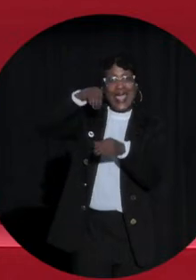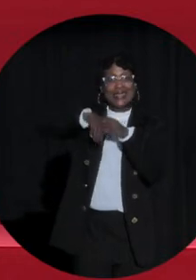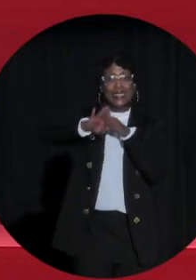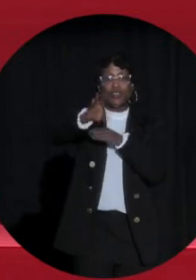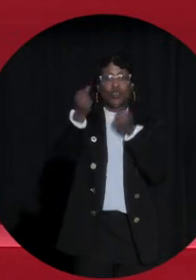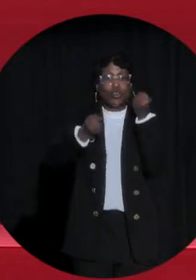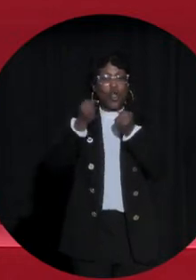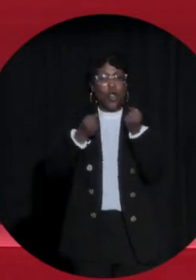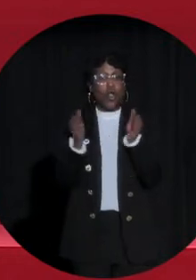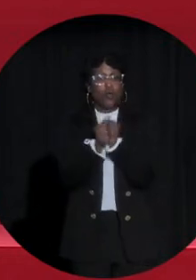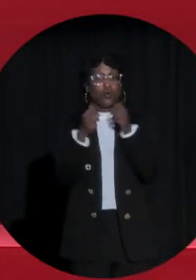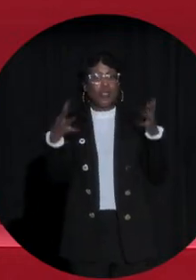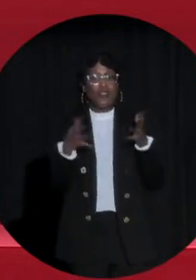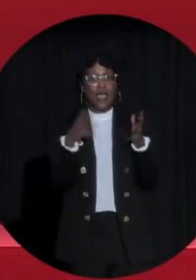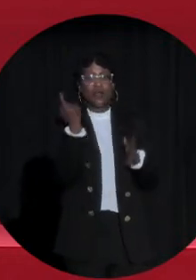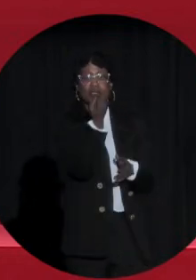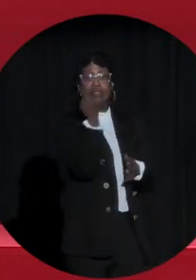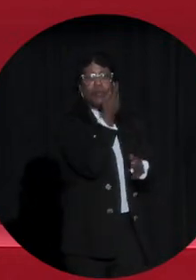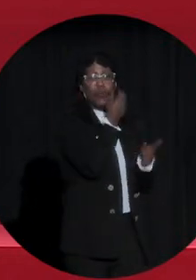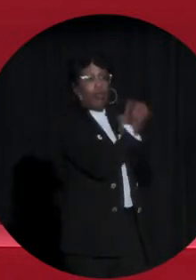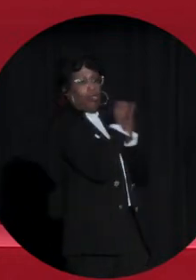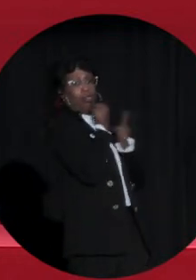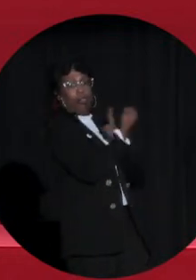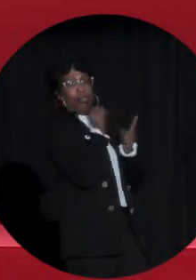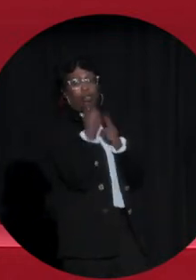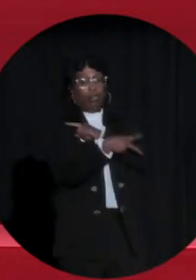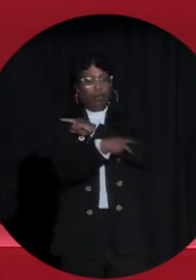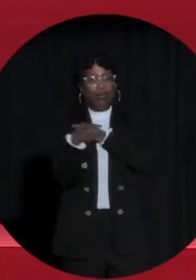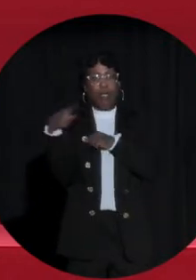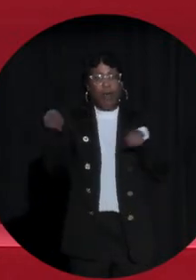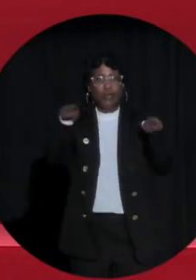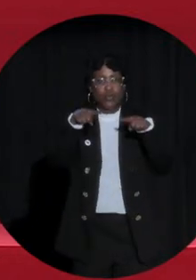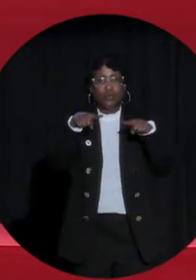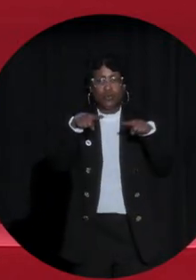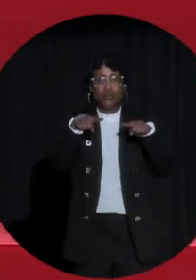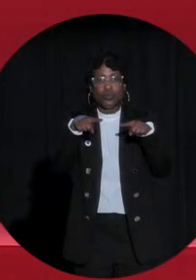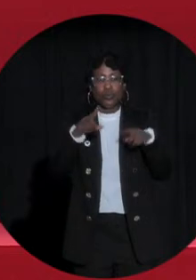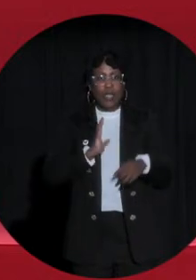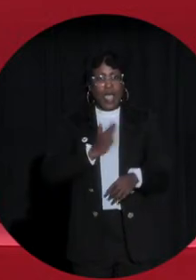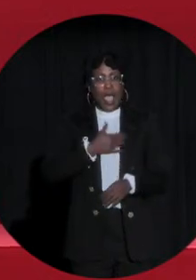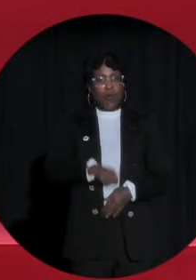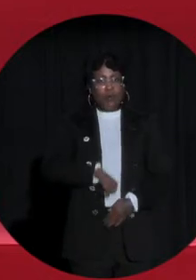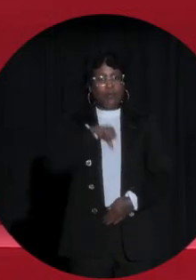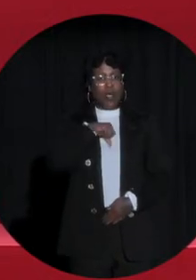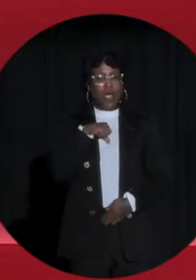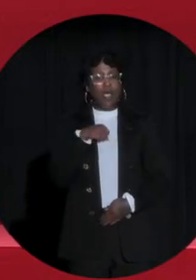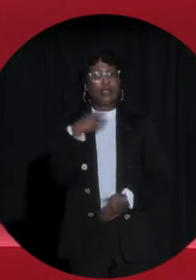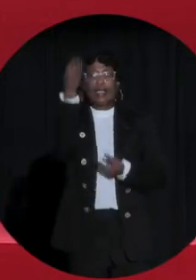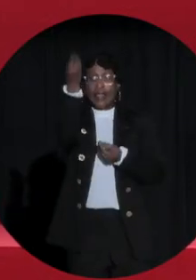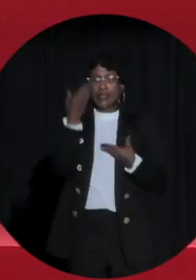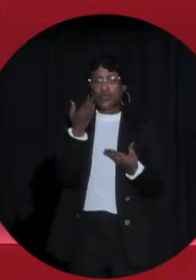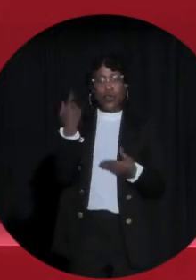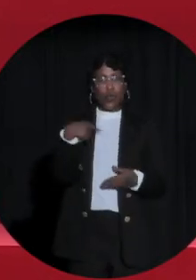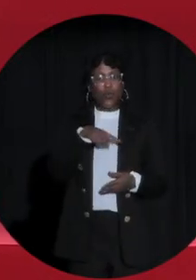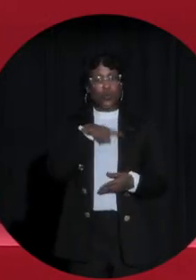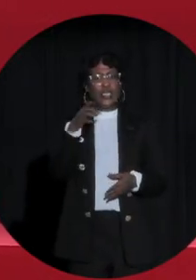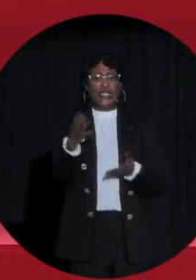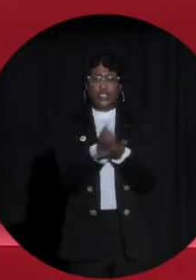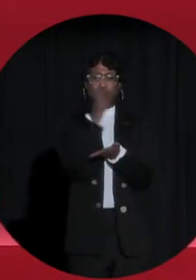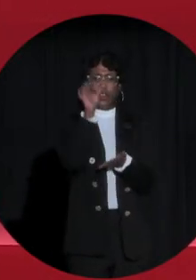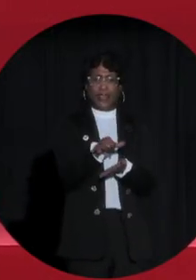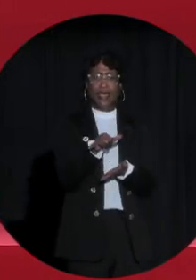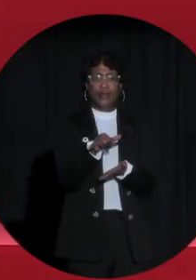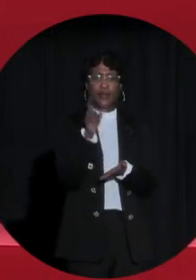Our pride and our history tells us that this is what we deserve. We have to build this power as